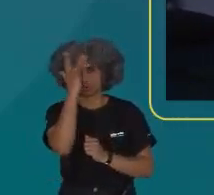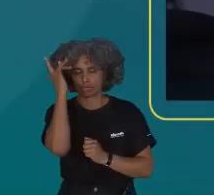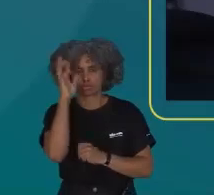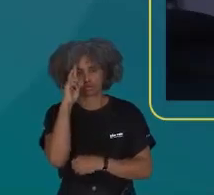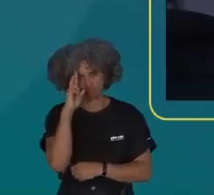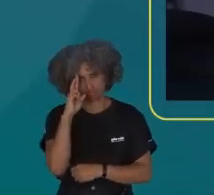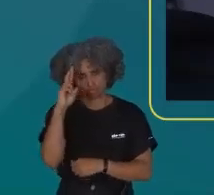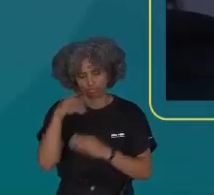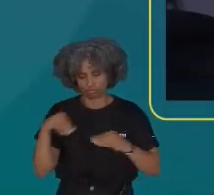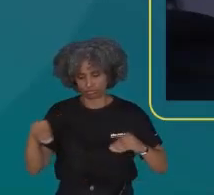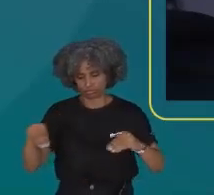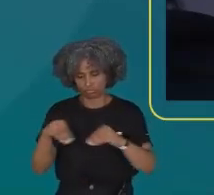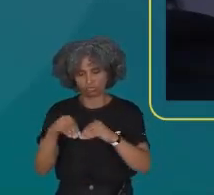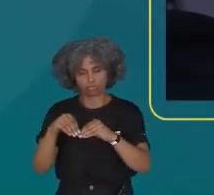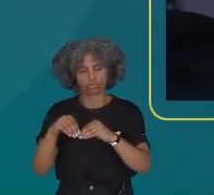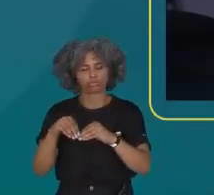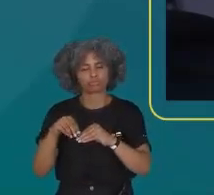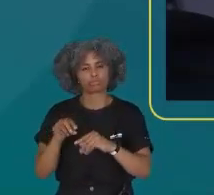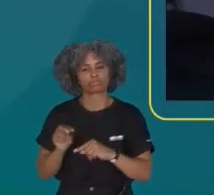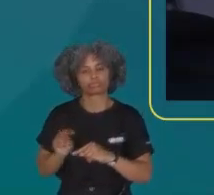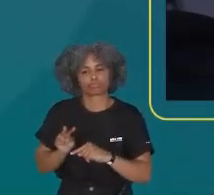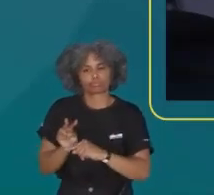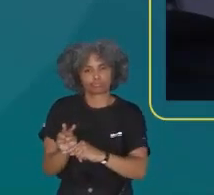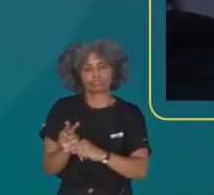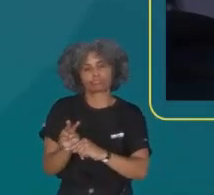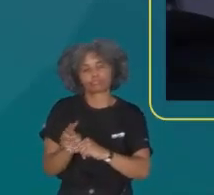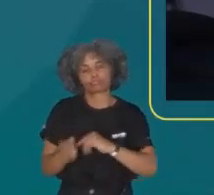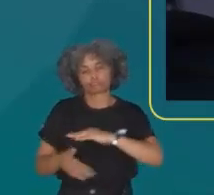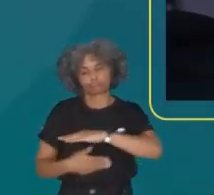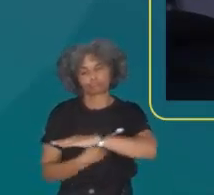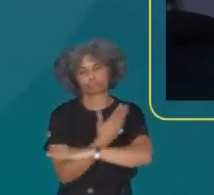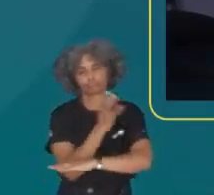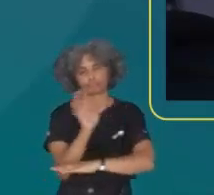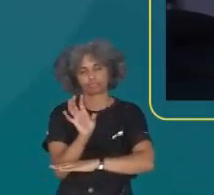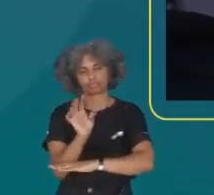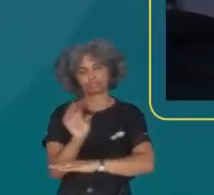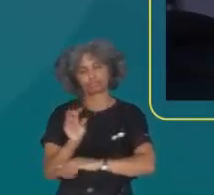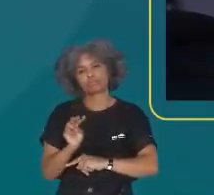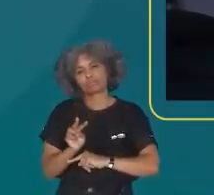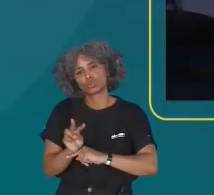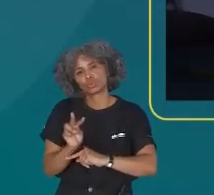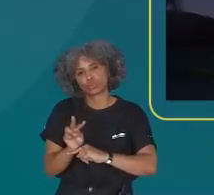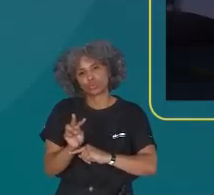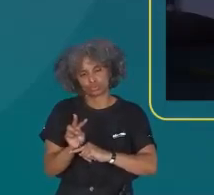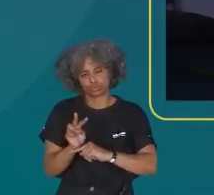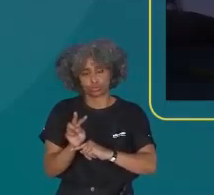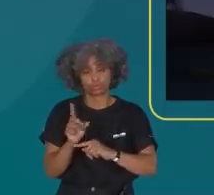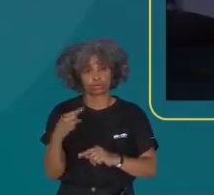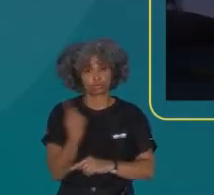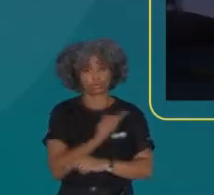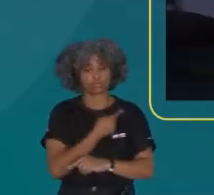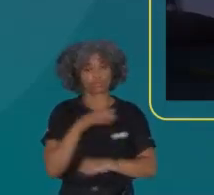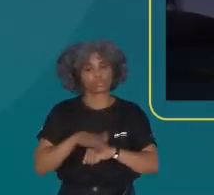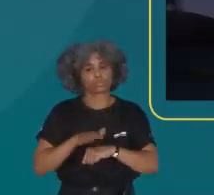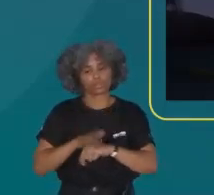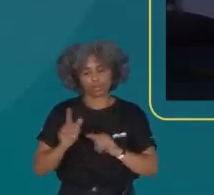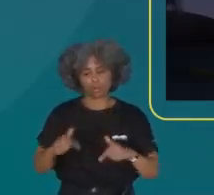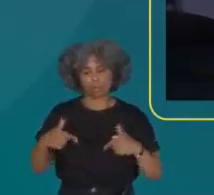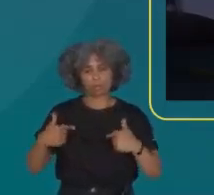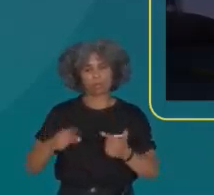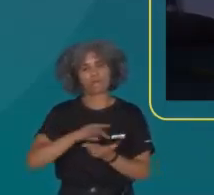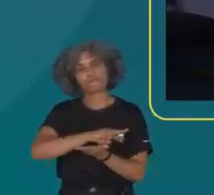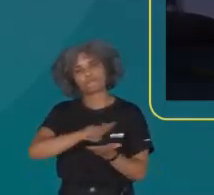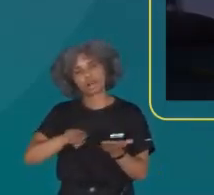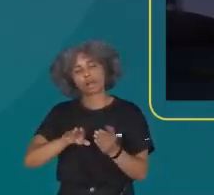our objective and protect more biodiversity. We do a lot of other stuff, but I think we'll have another round maybe? Or should